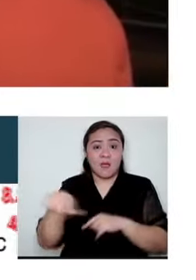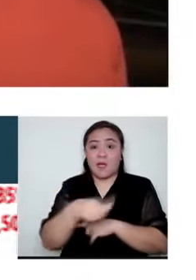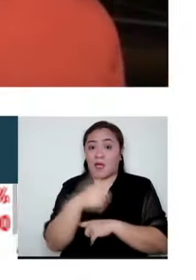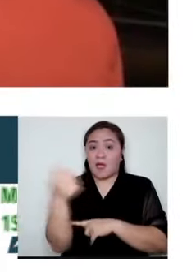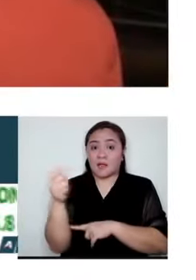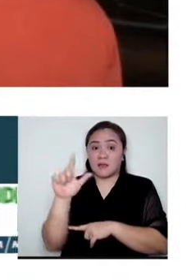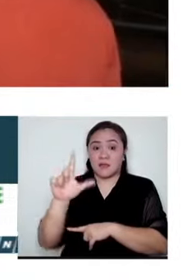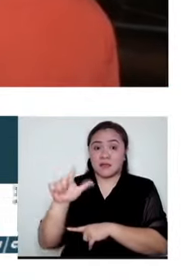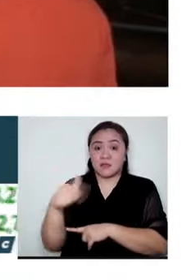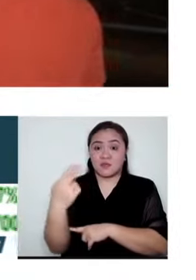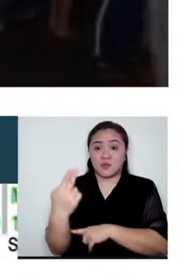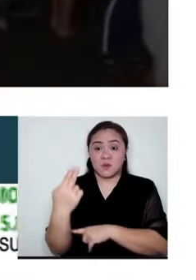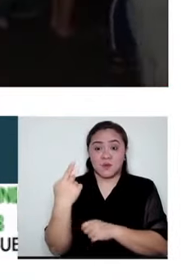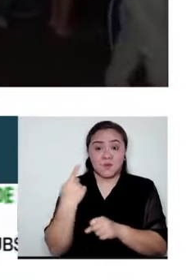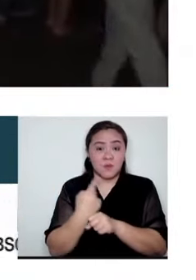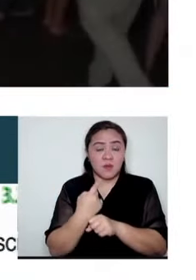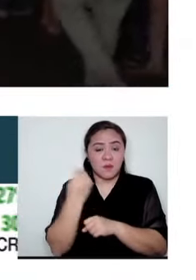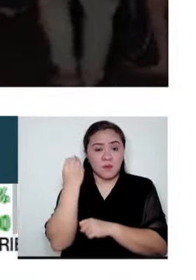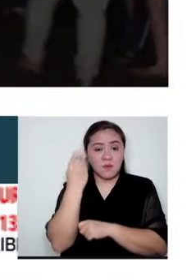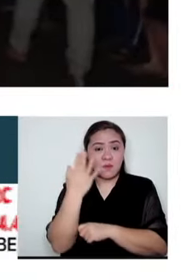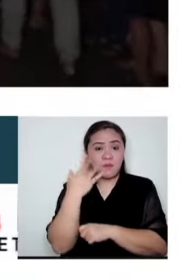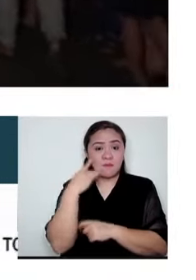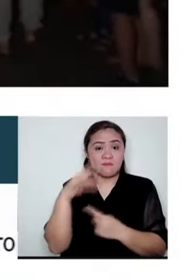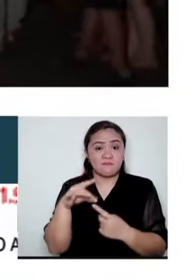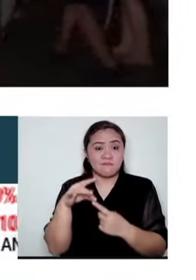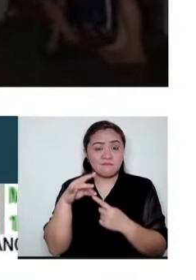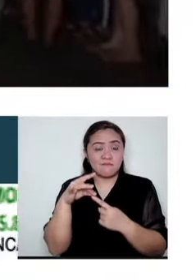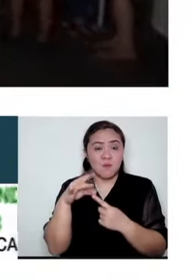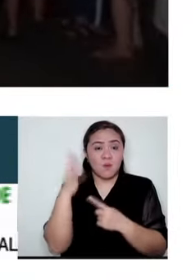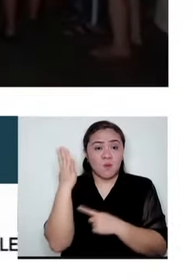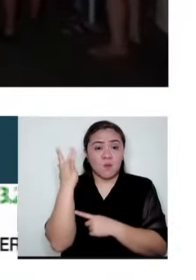LGU specifically. So